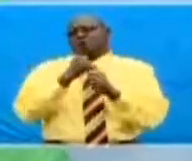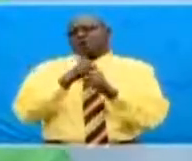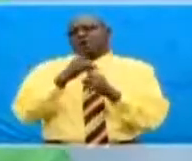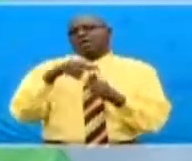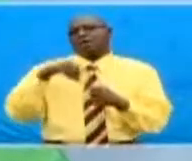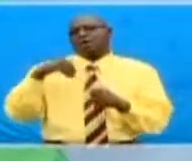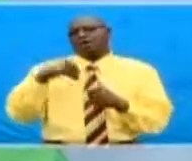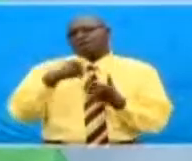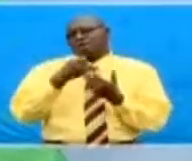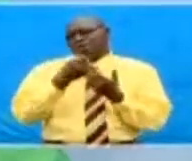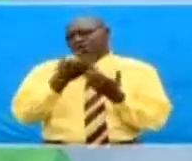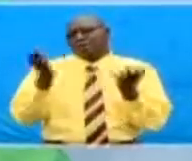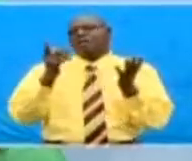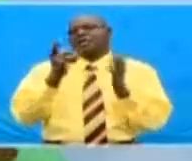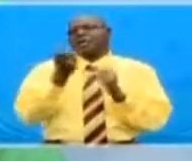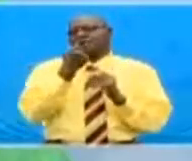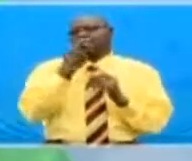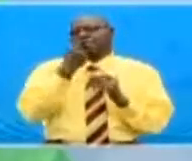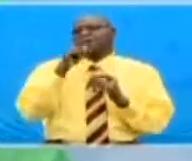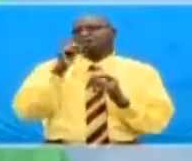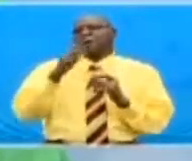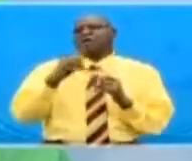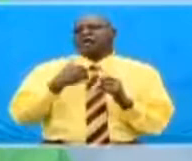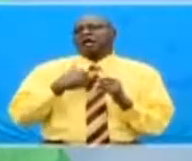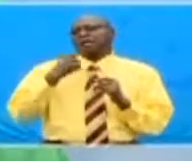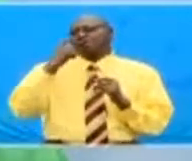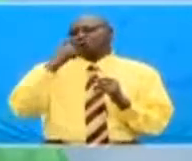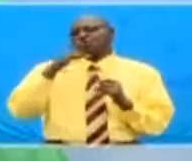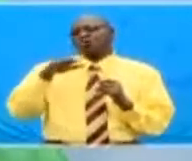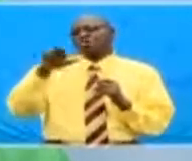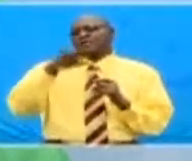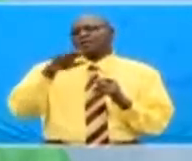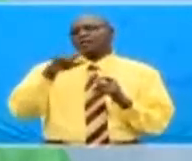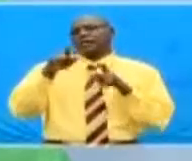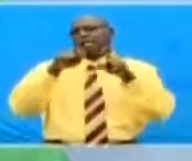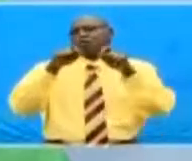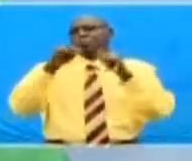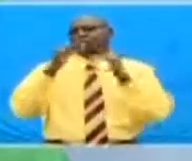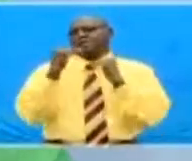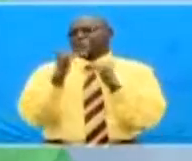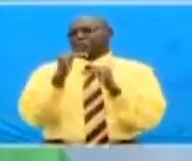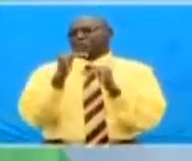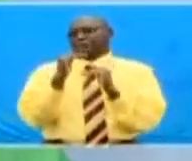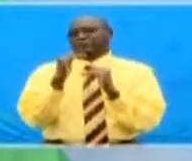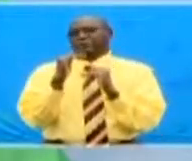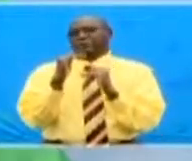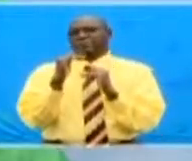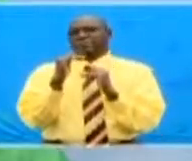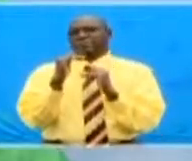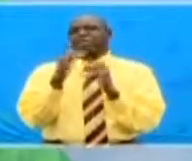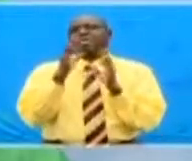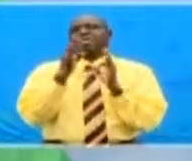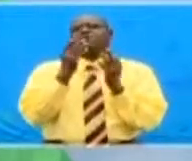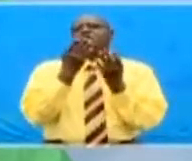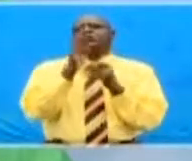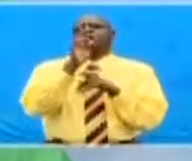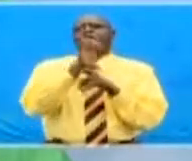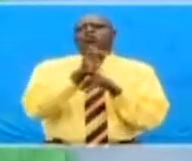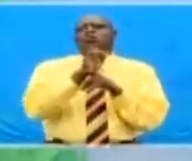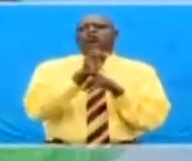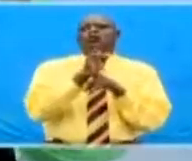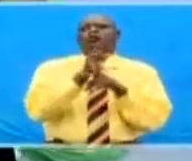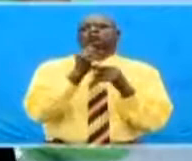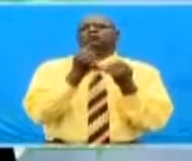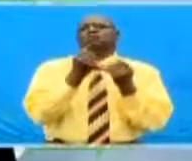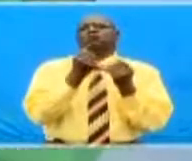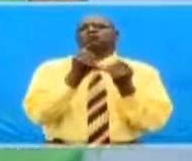ingredient, we need to have domestic regulatory limits. To know that if it's used on a product, the residue limits